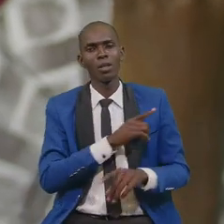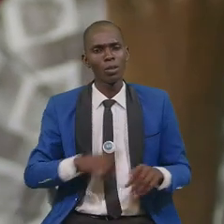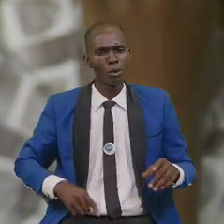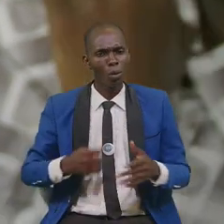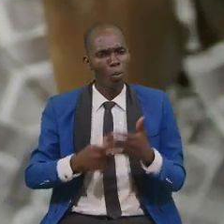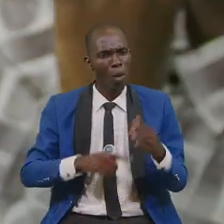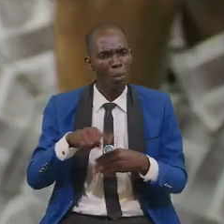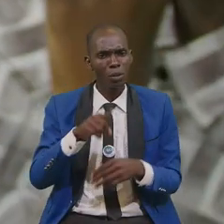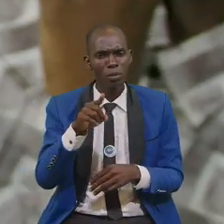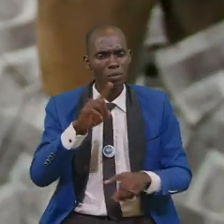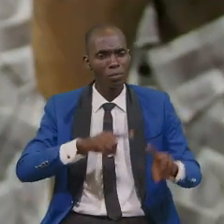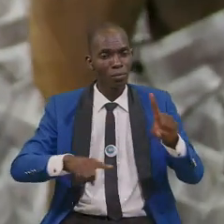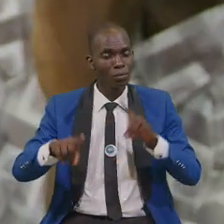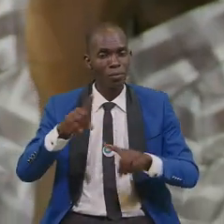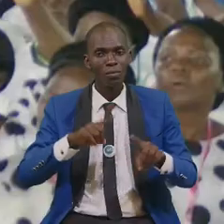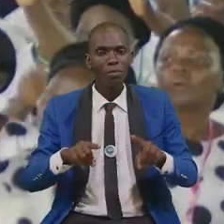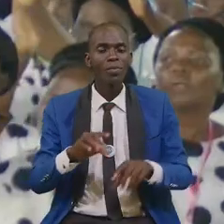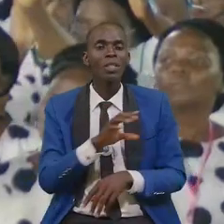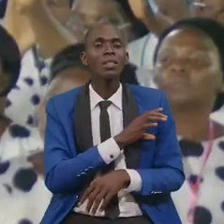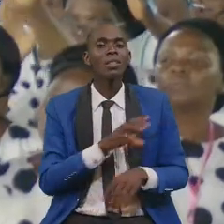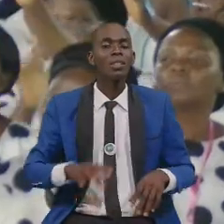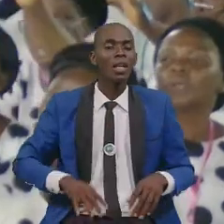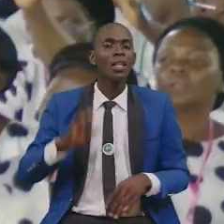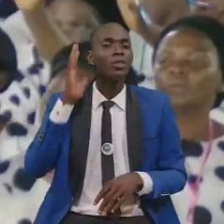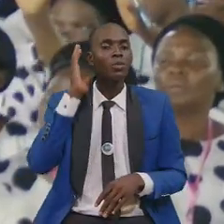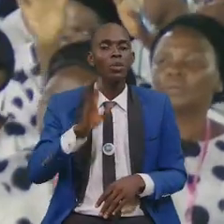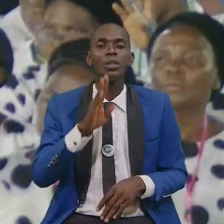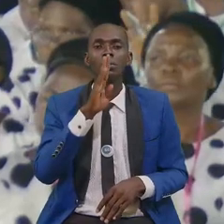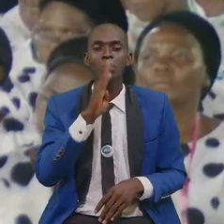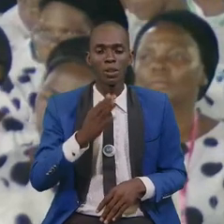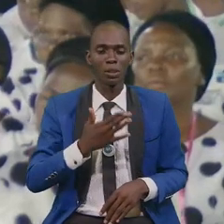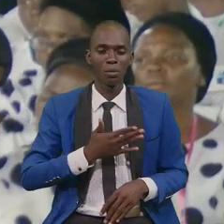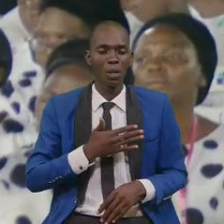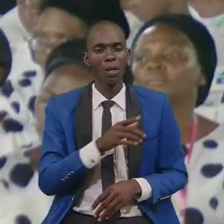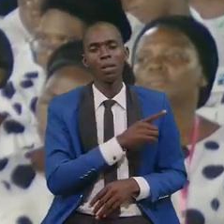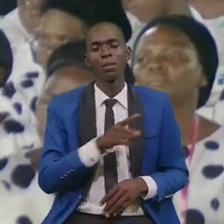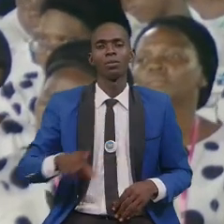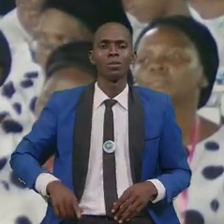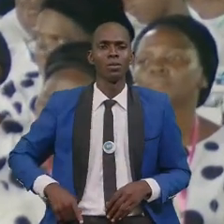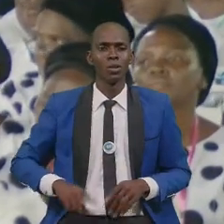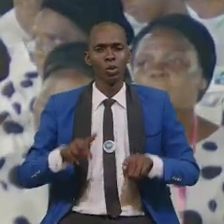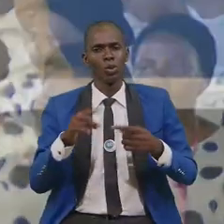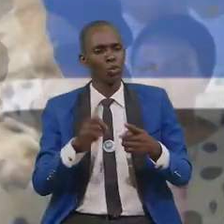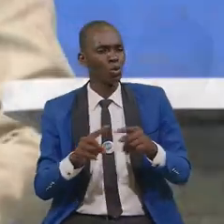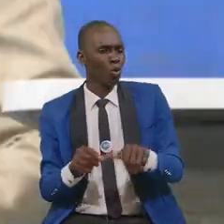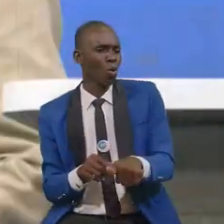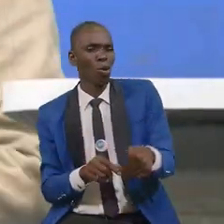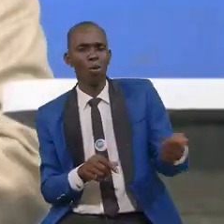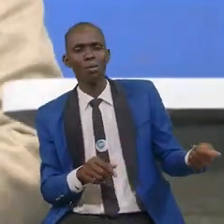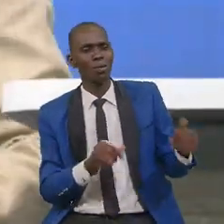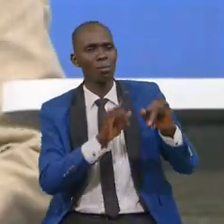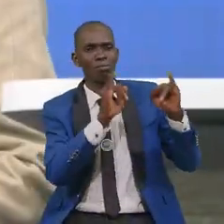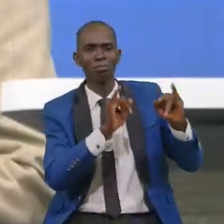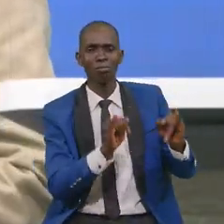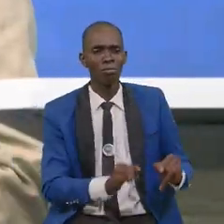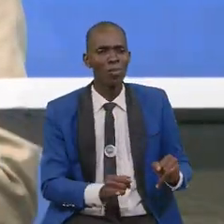I said, how about you? Going to other lords and going to those who scribble something